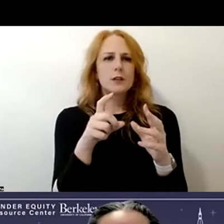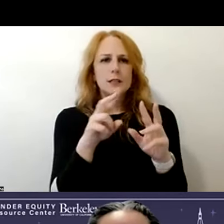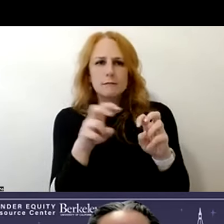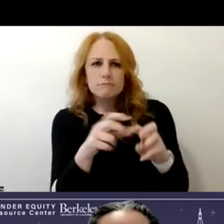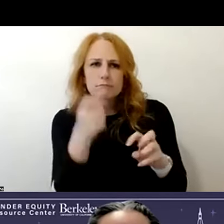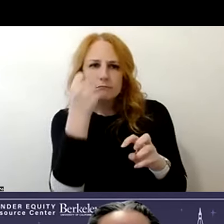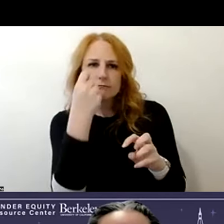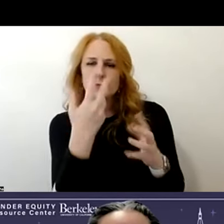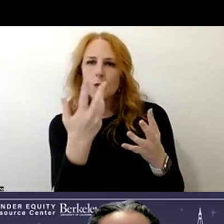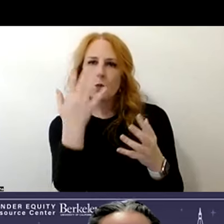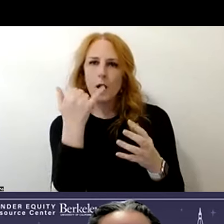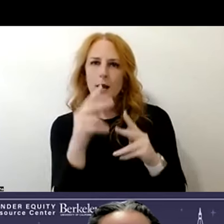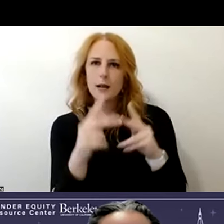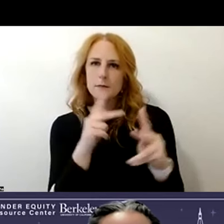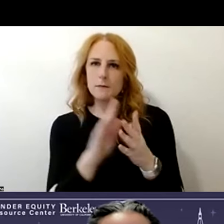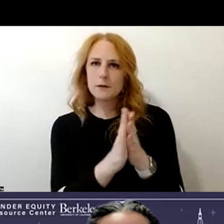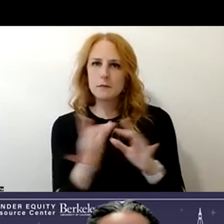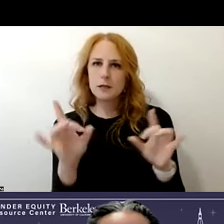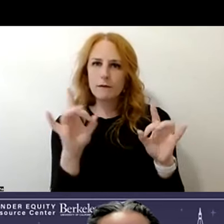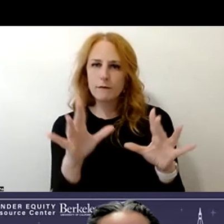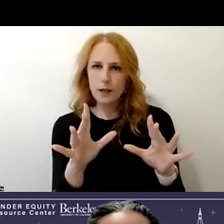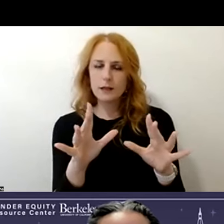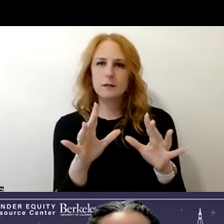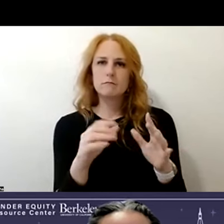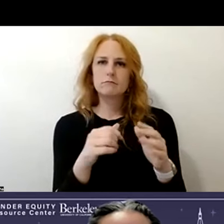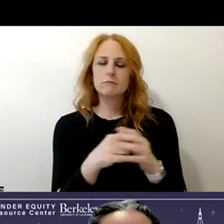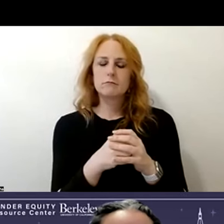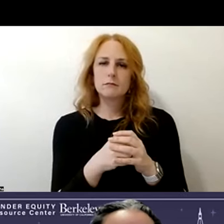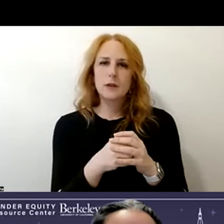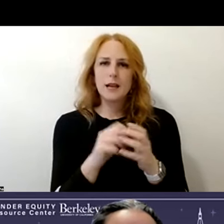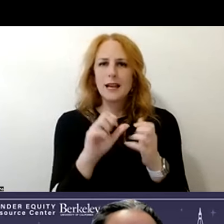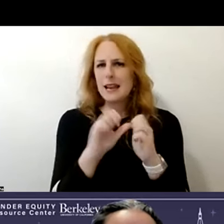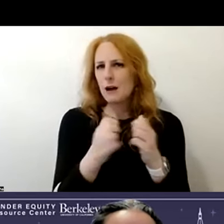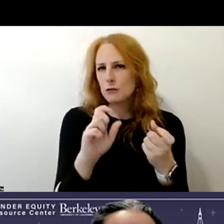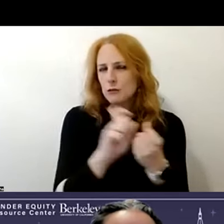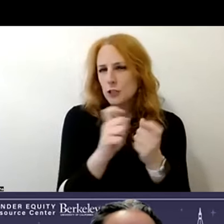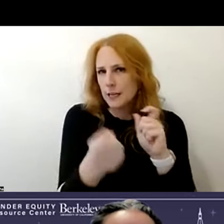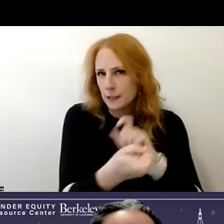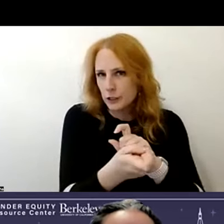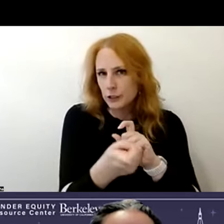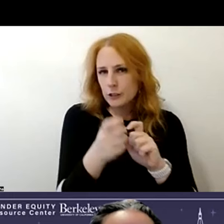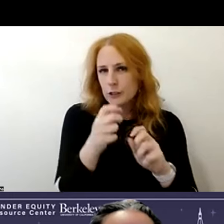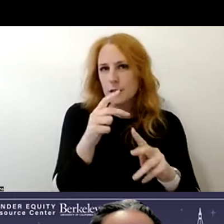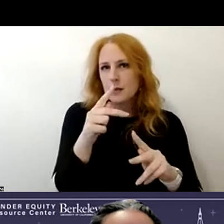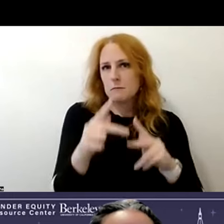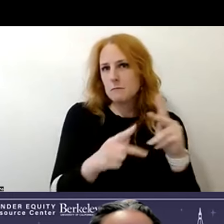might change those behaviors. I do that in a Black body, a queer body, a polyamorous